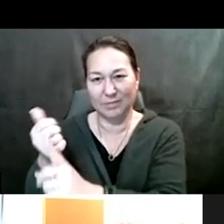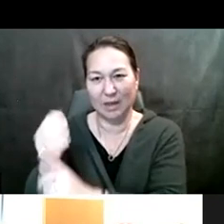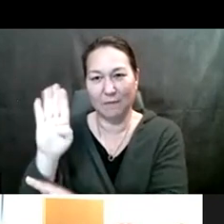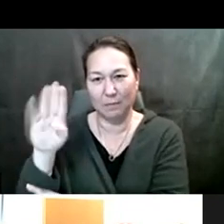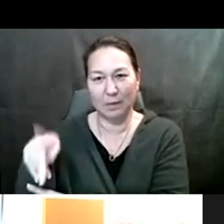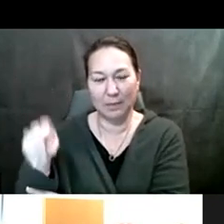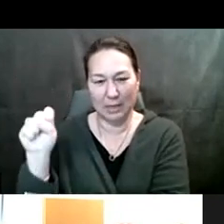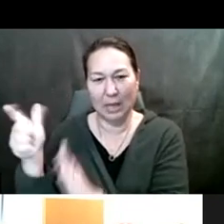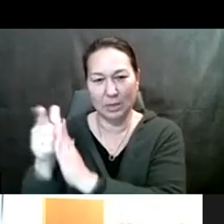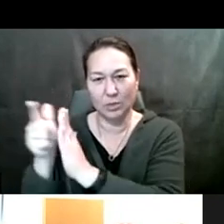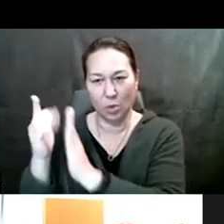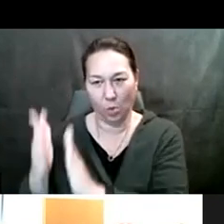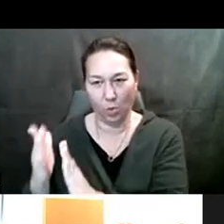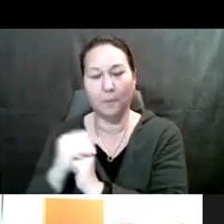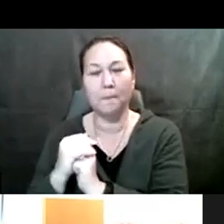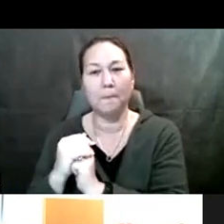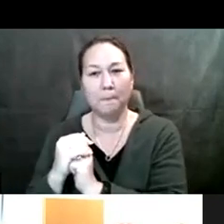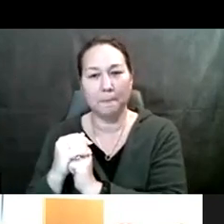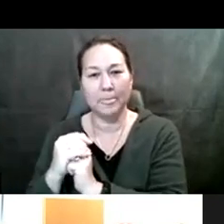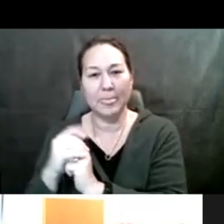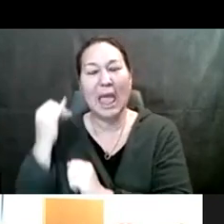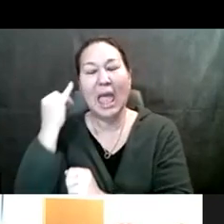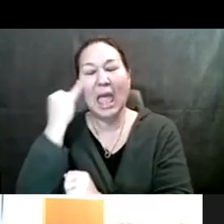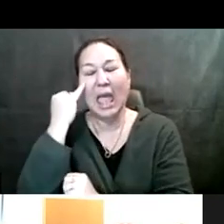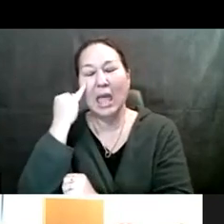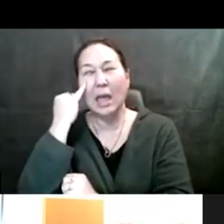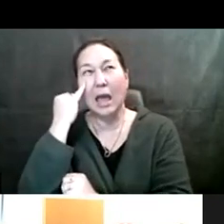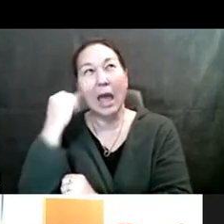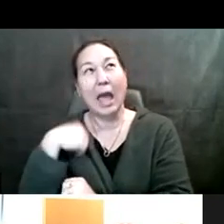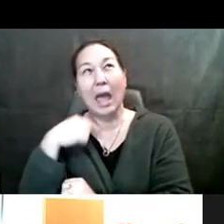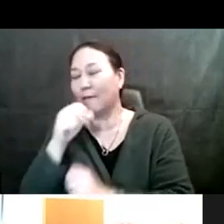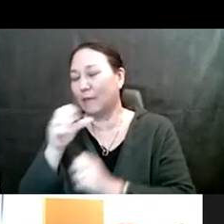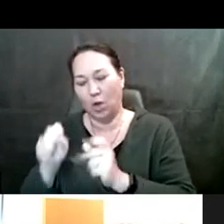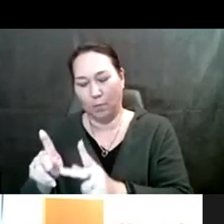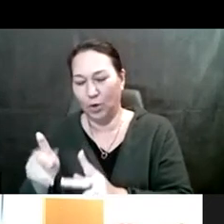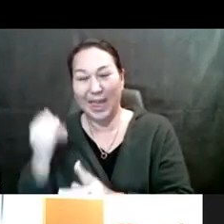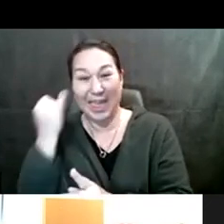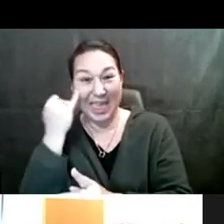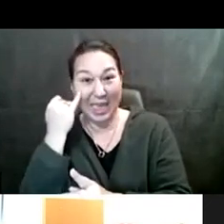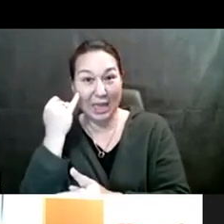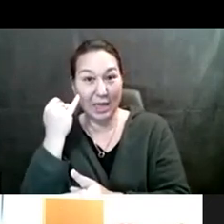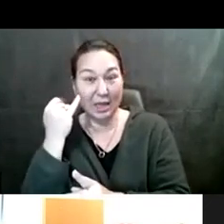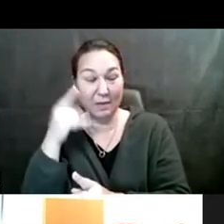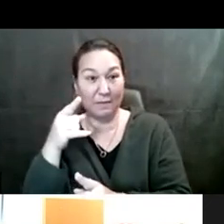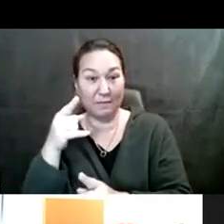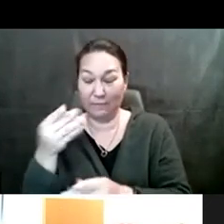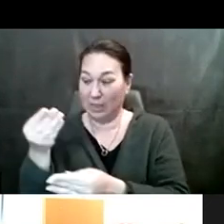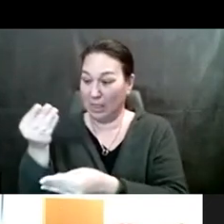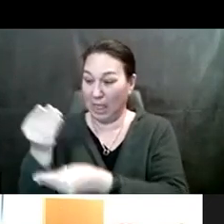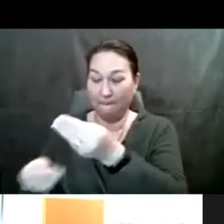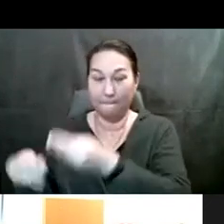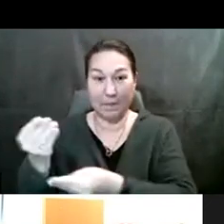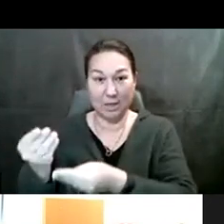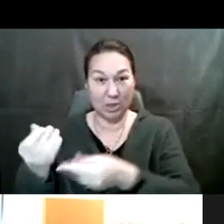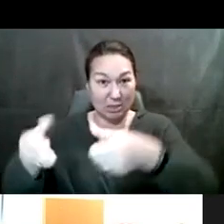if the school committee were to take definitive action in the sense of vert of a rejection of the of